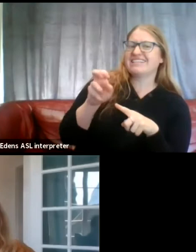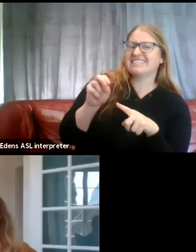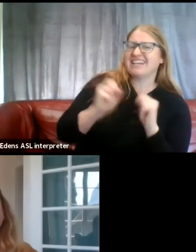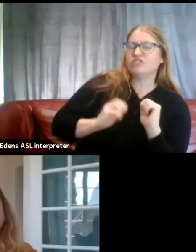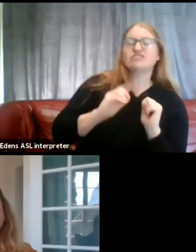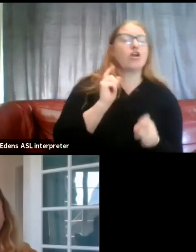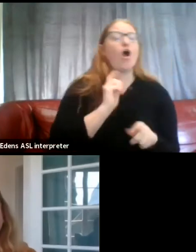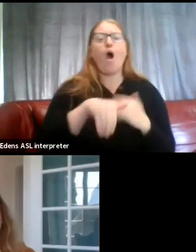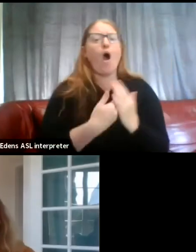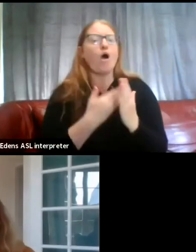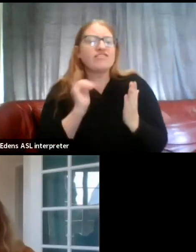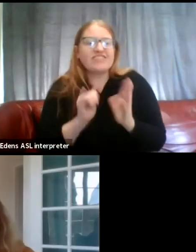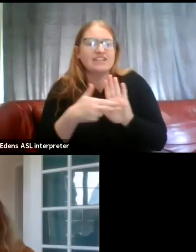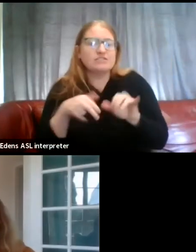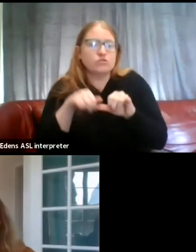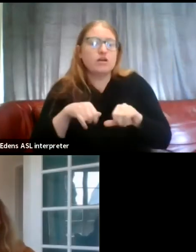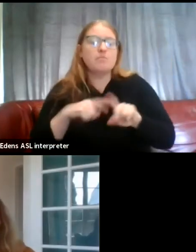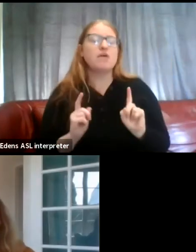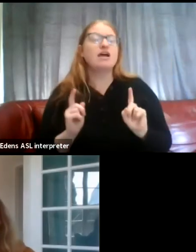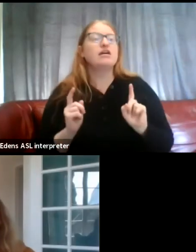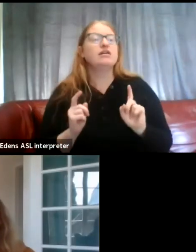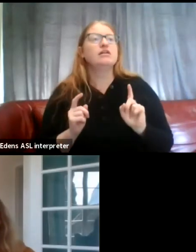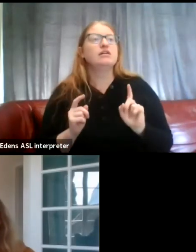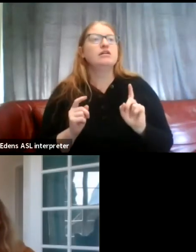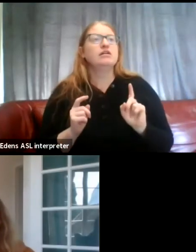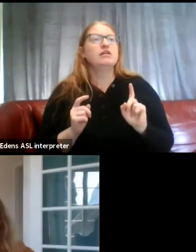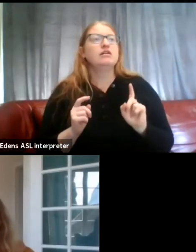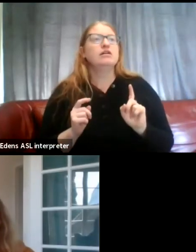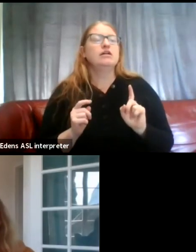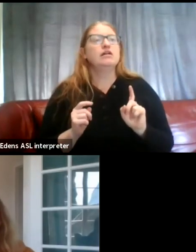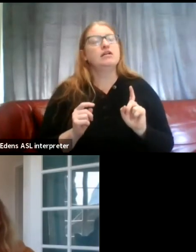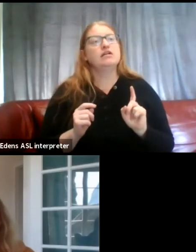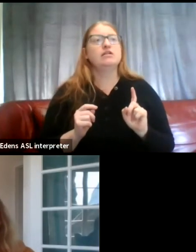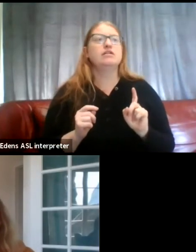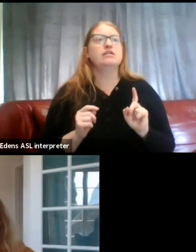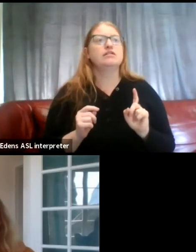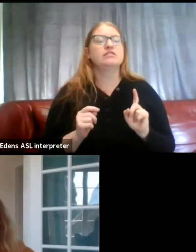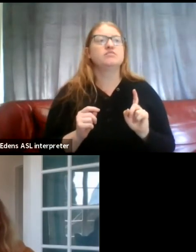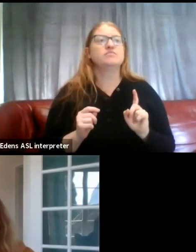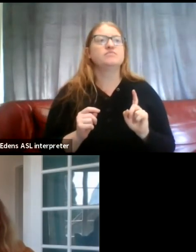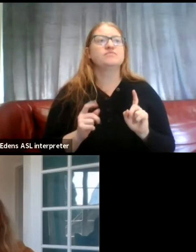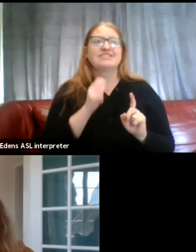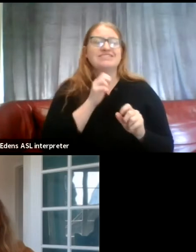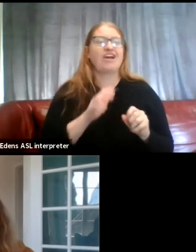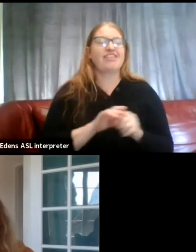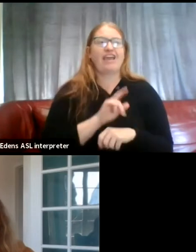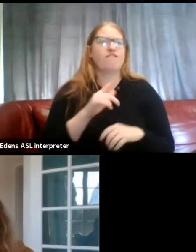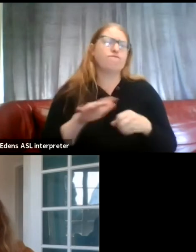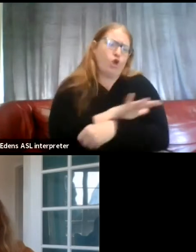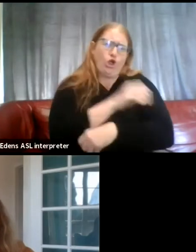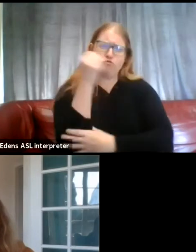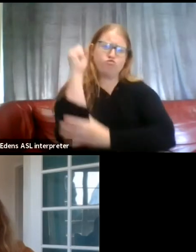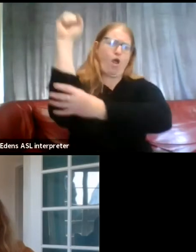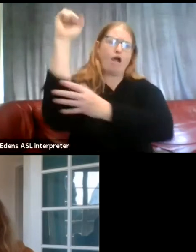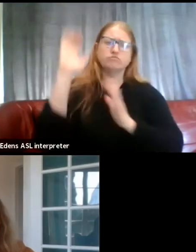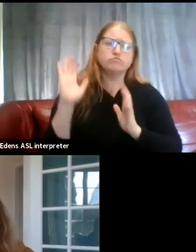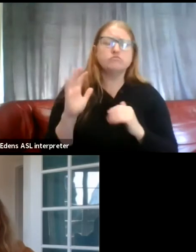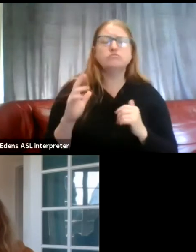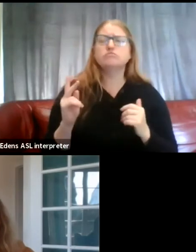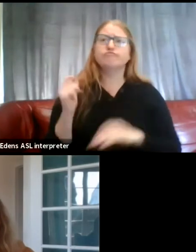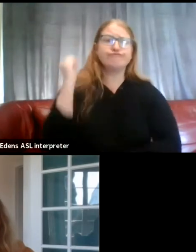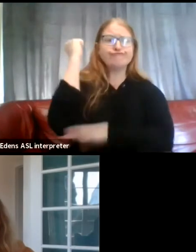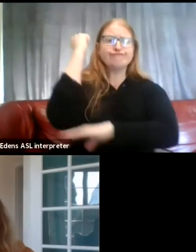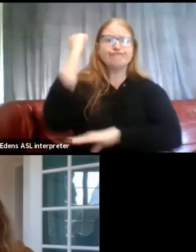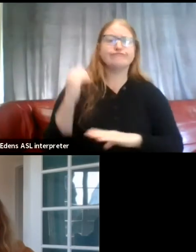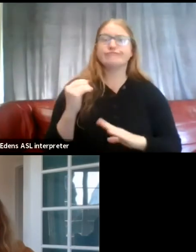to me to be, it steps outside, it's not like a totally radical category. It's not like some random